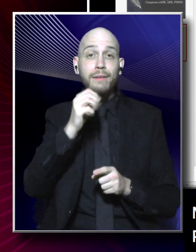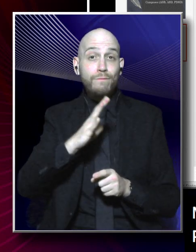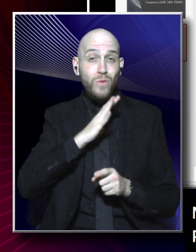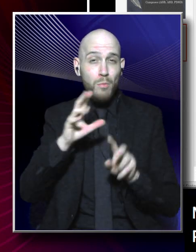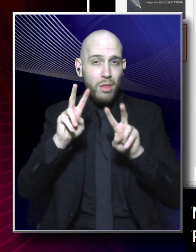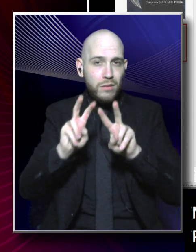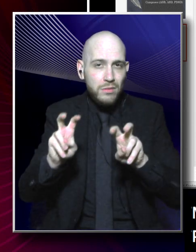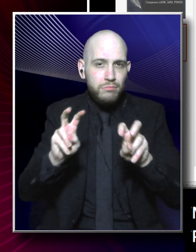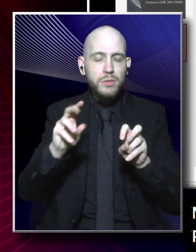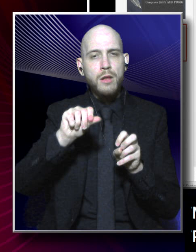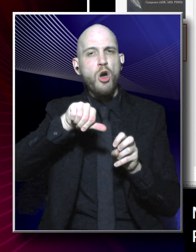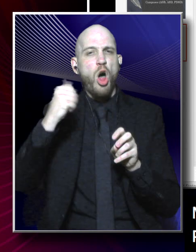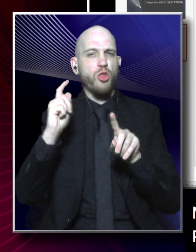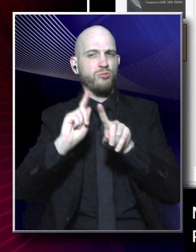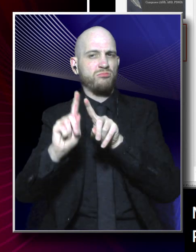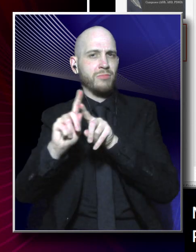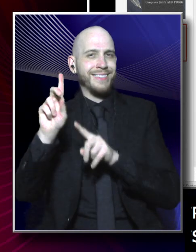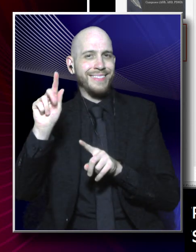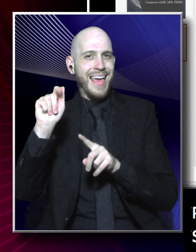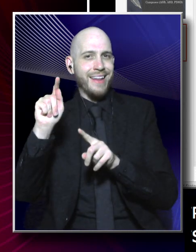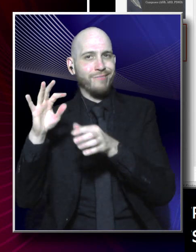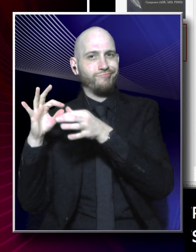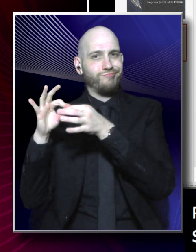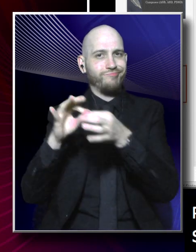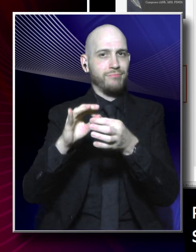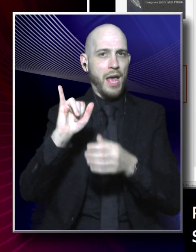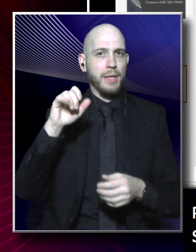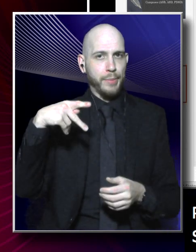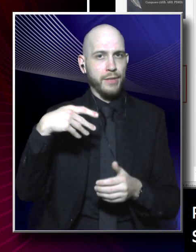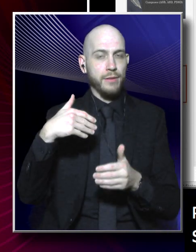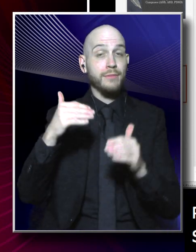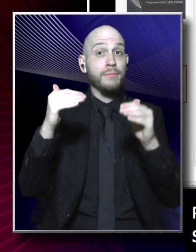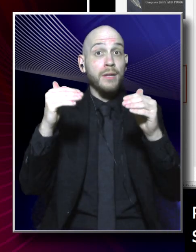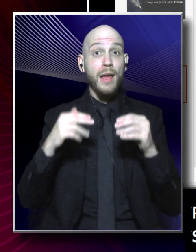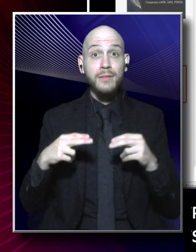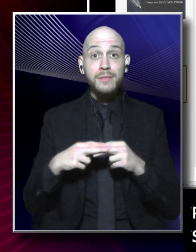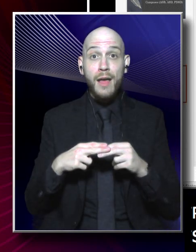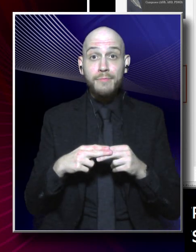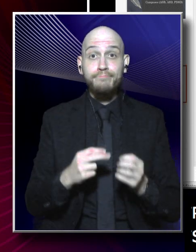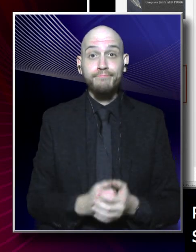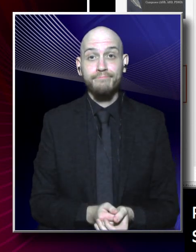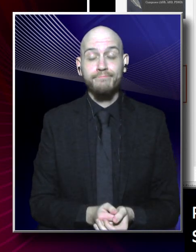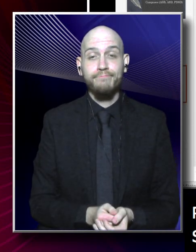to IEPs. Next slide, please.